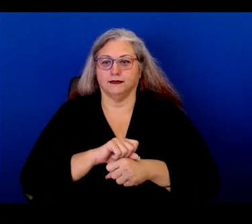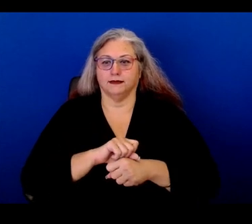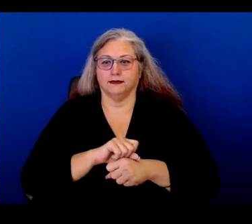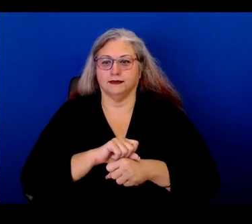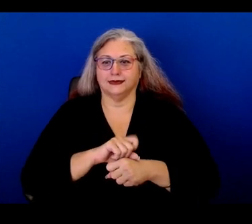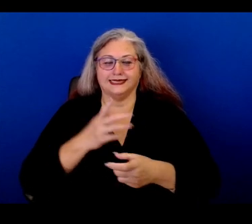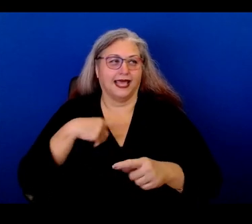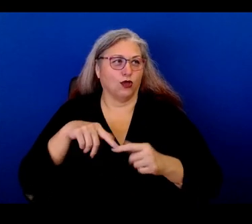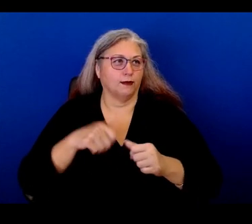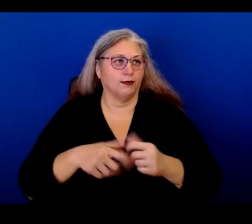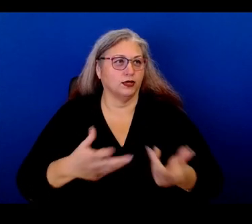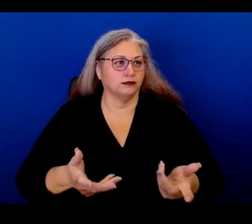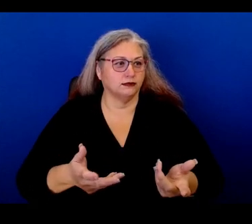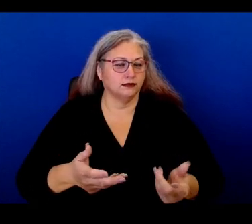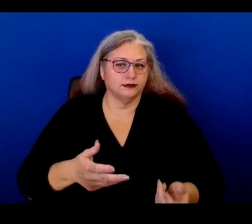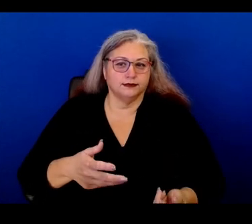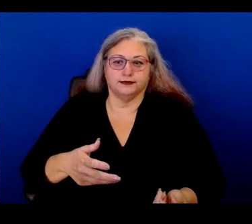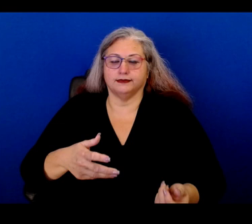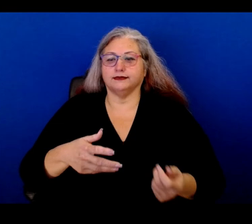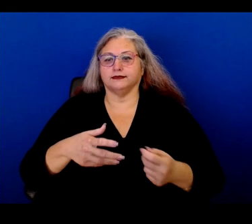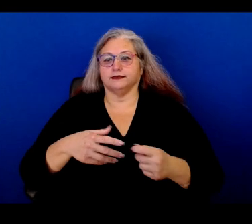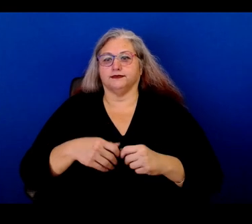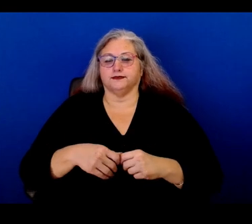oh, see, I can't remember any of it. At a,